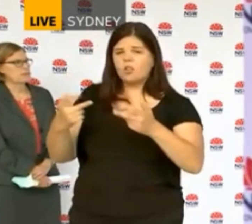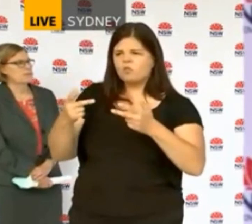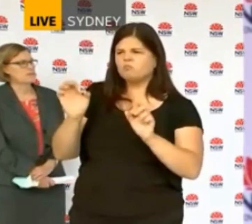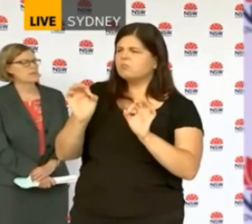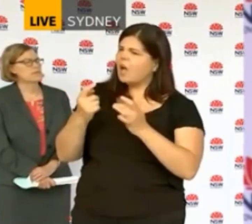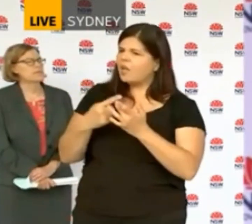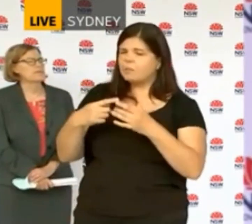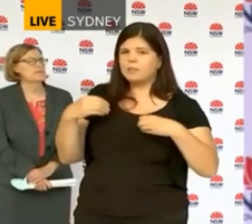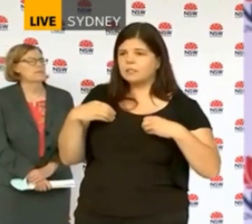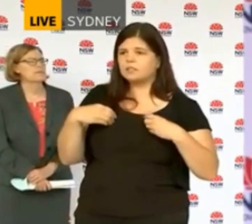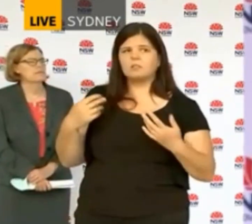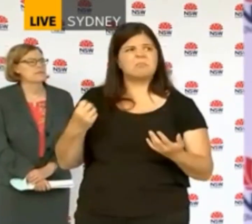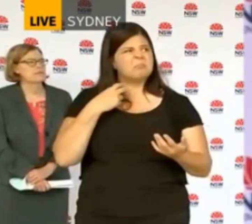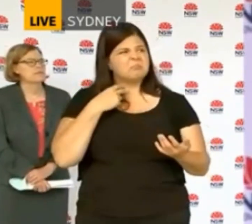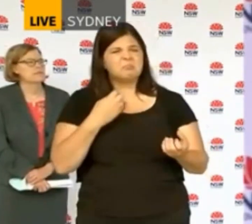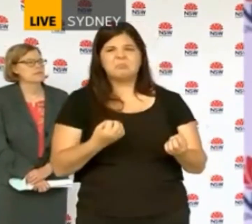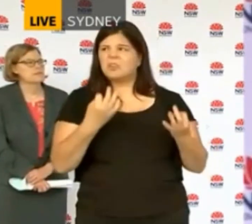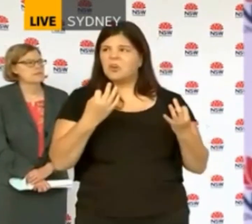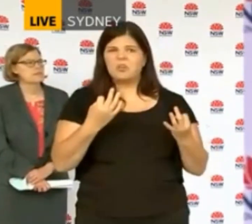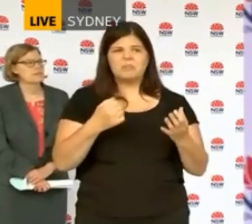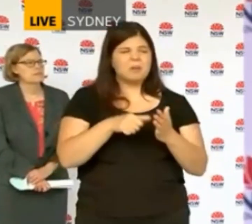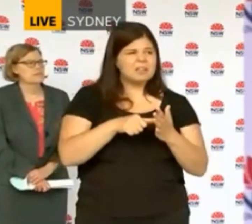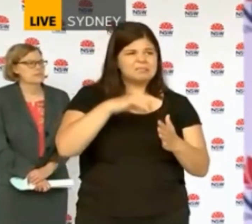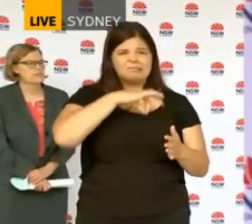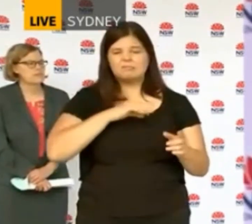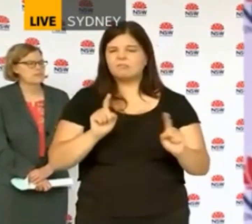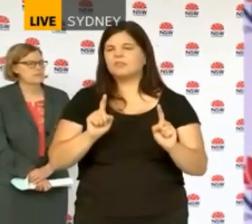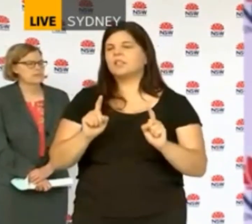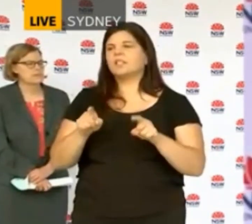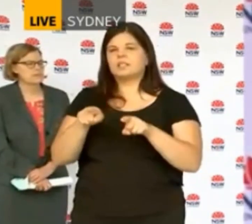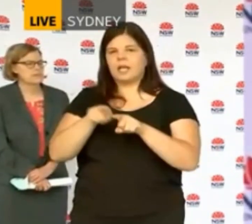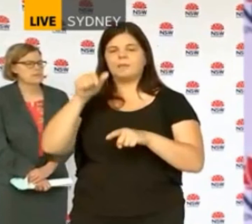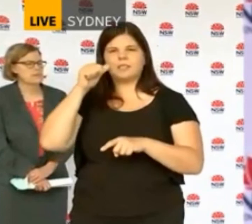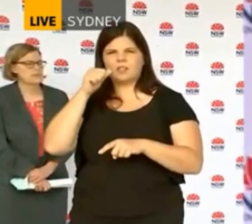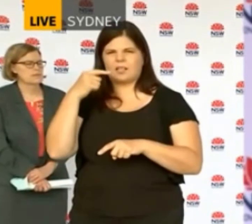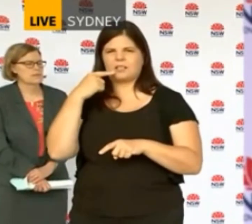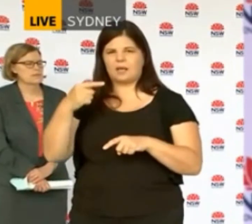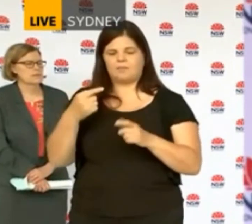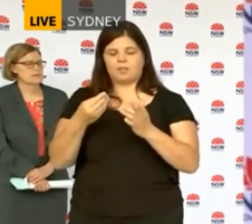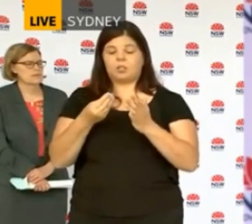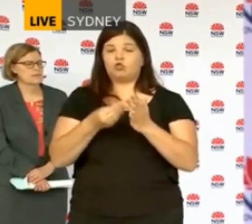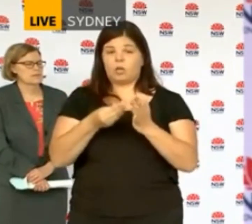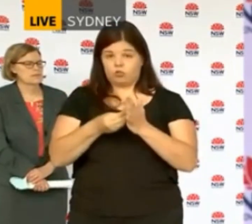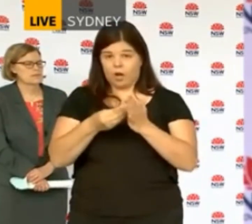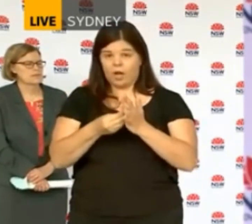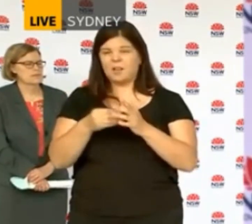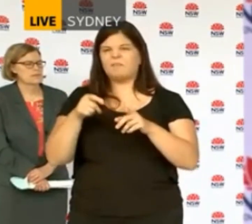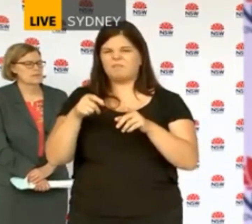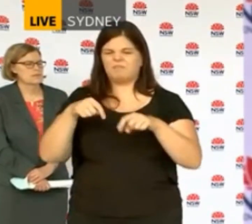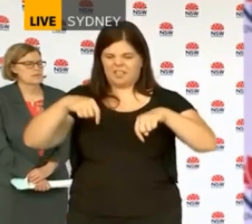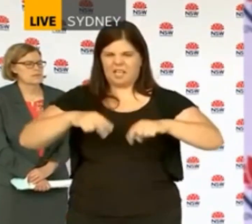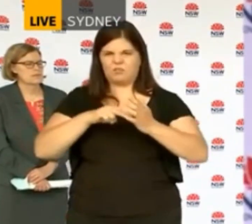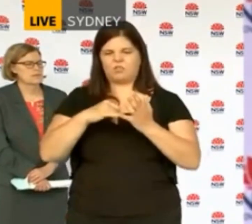as I indicated yesterday, the Treasurer, the State Treasurer, Dominic Perrottet, along with his federal counterpart, and Josh Frydenberg, along with the